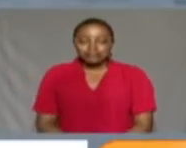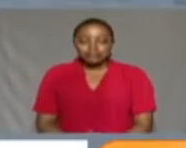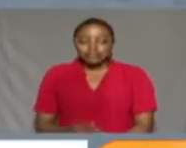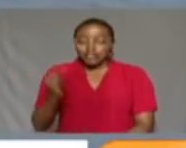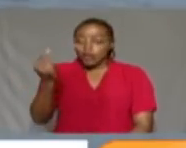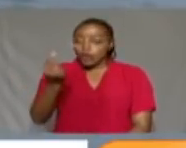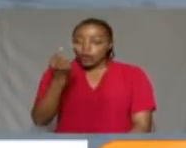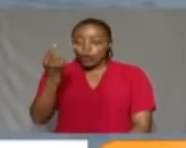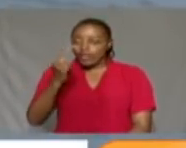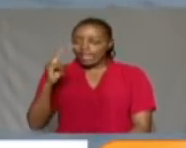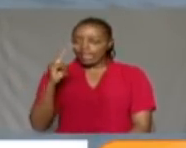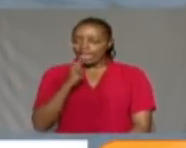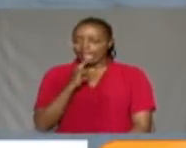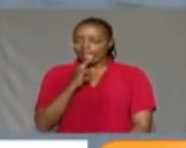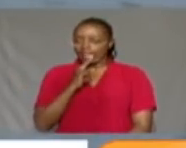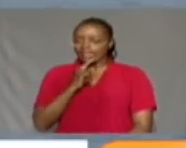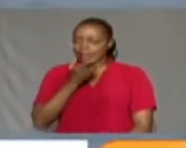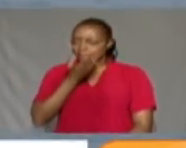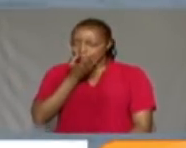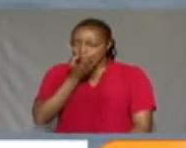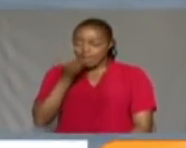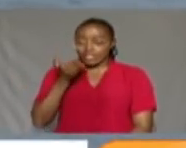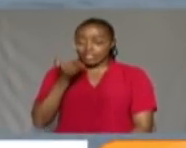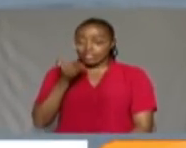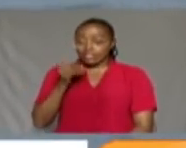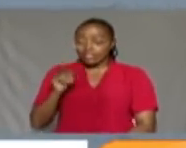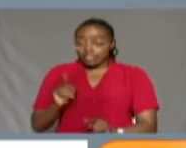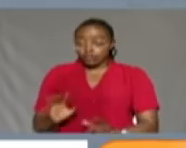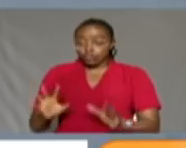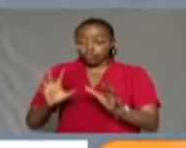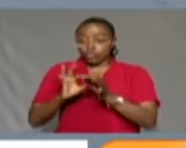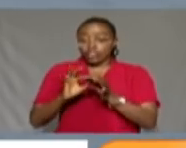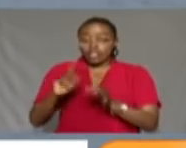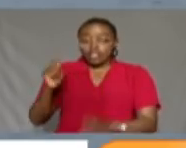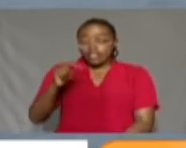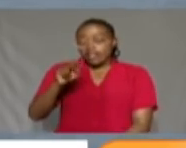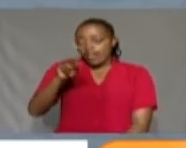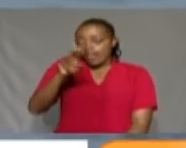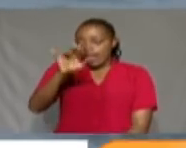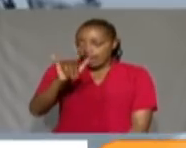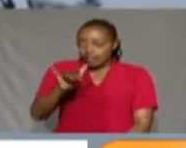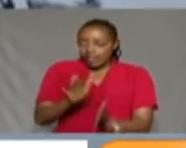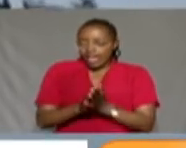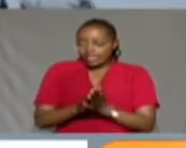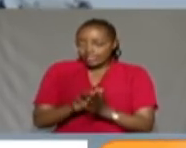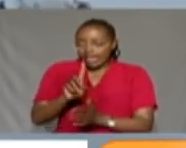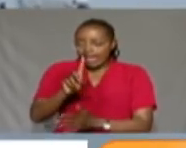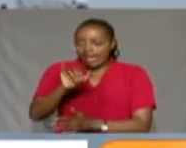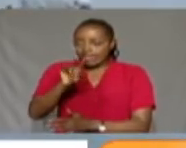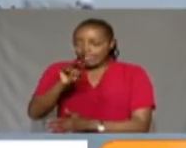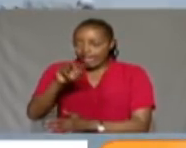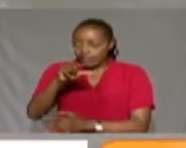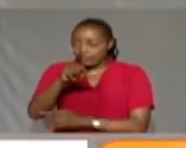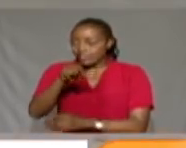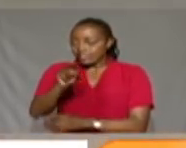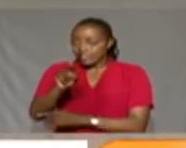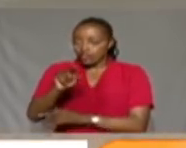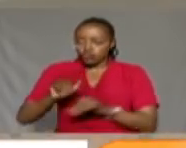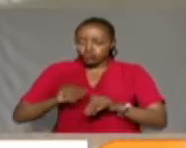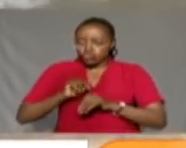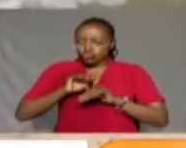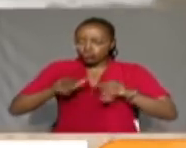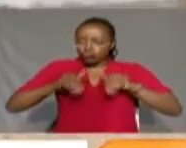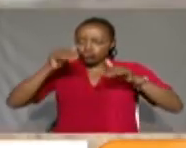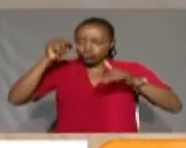Only the toughest and the very best make it to the Kenya Navy's clearance diving unit, a special unit of combat divers